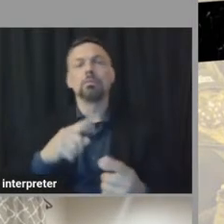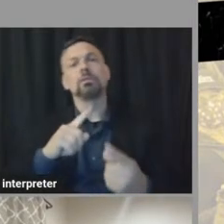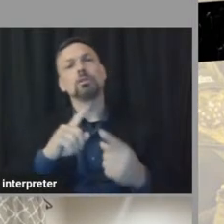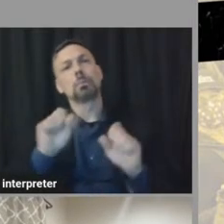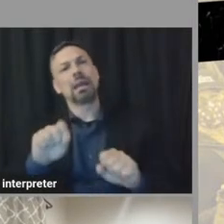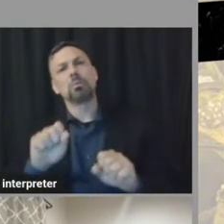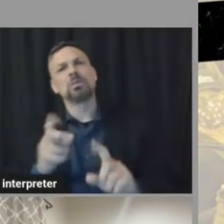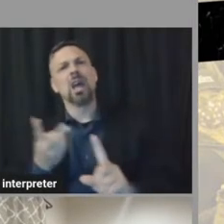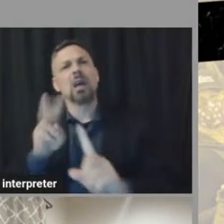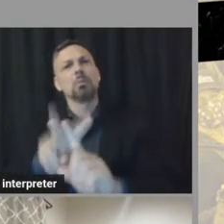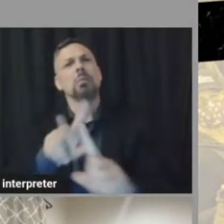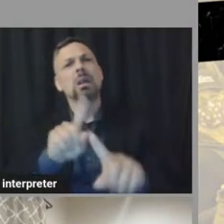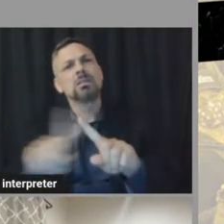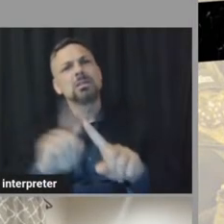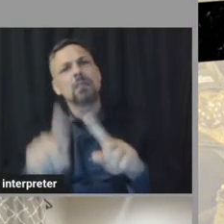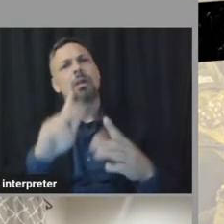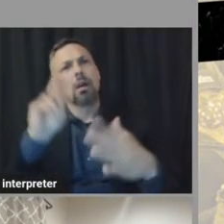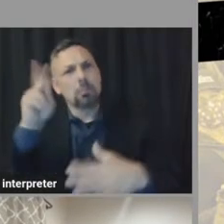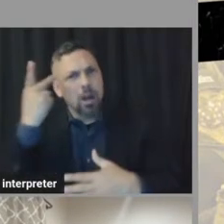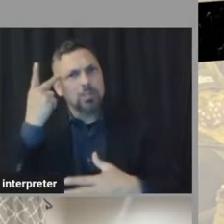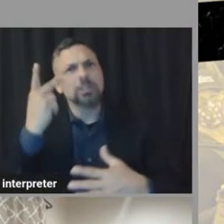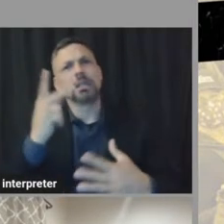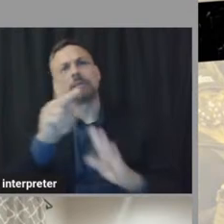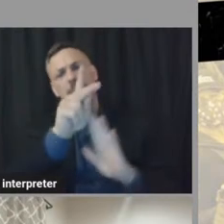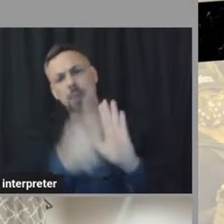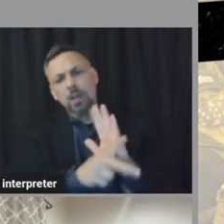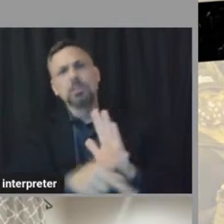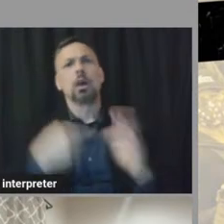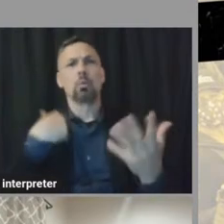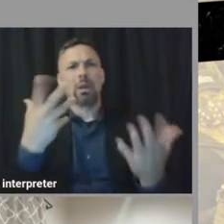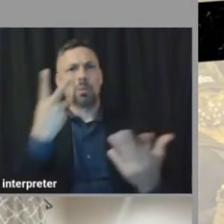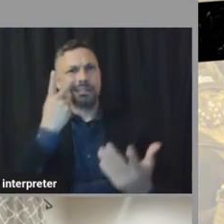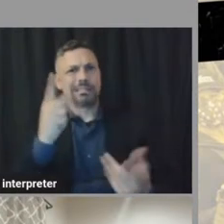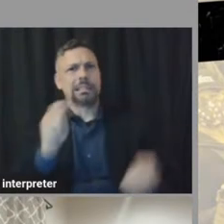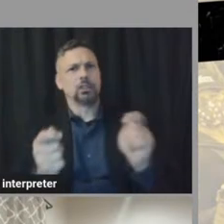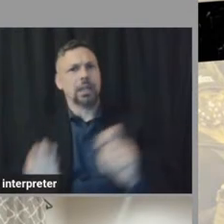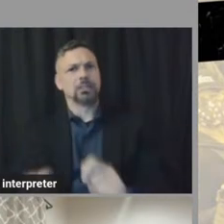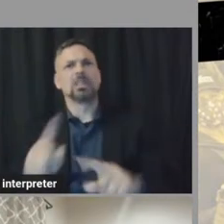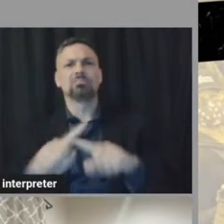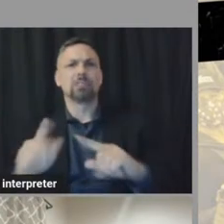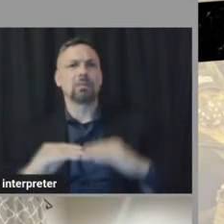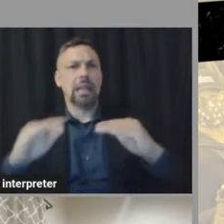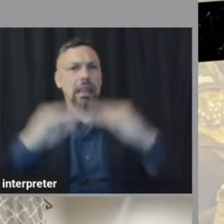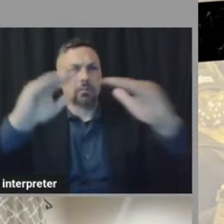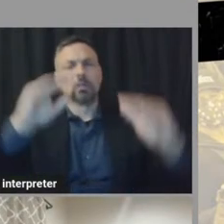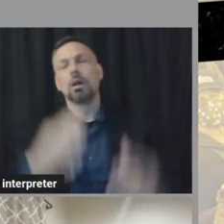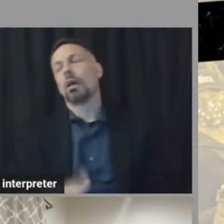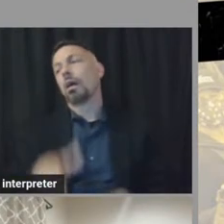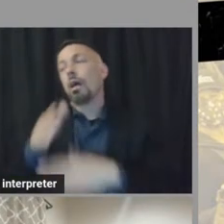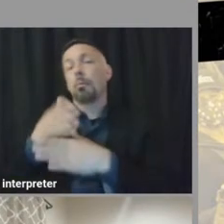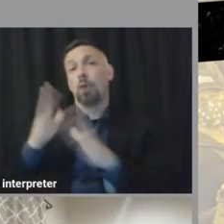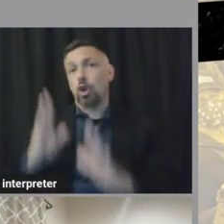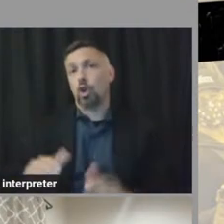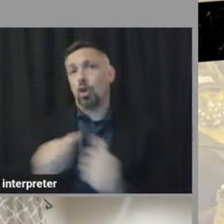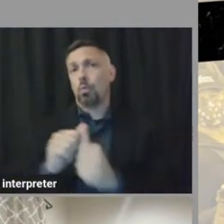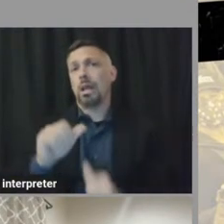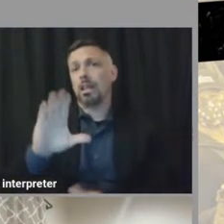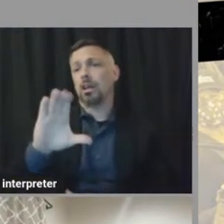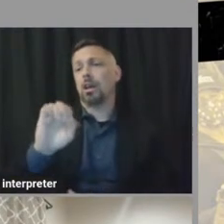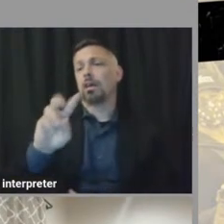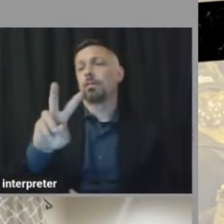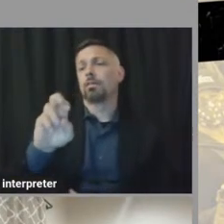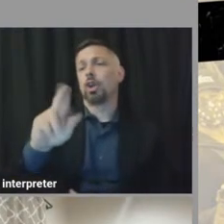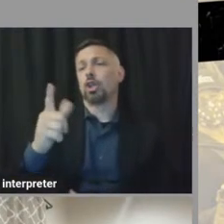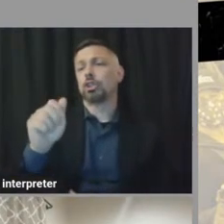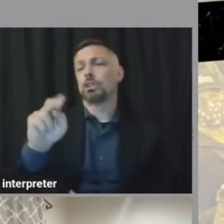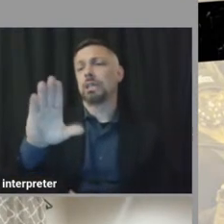implementing the types of policies and change we want to see on all levels. We're really excited to partner with Convergence Magazine and work with other